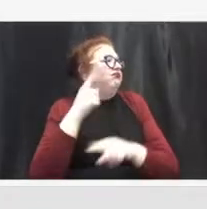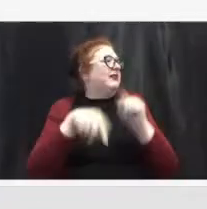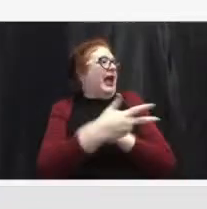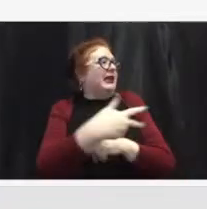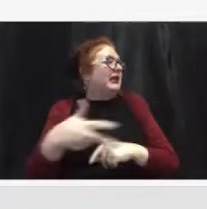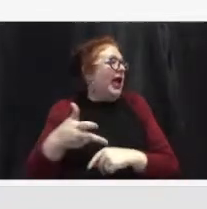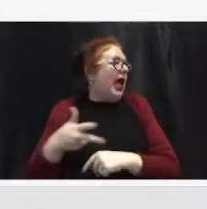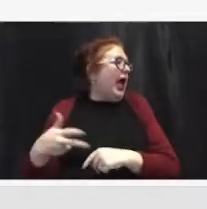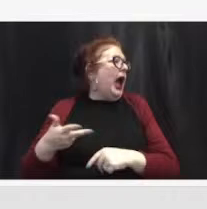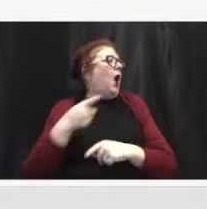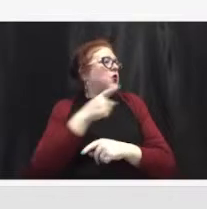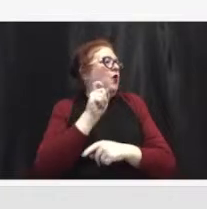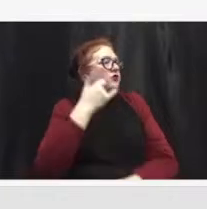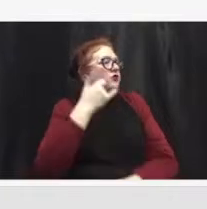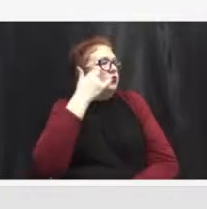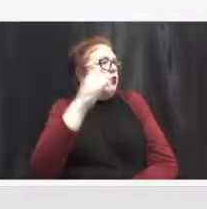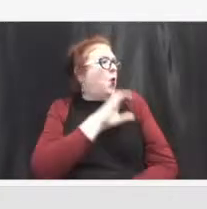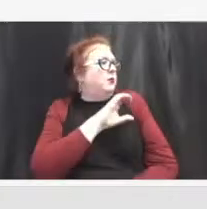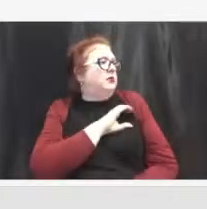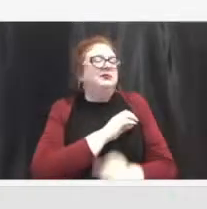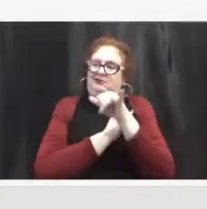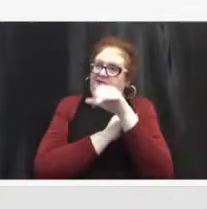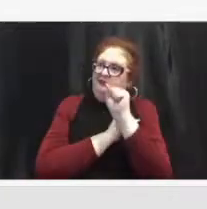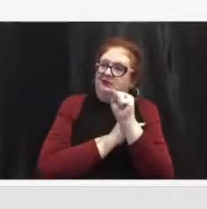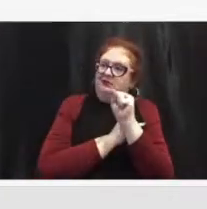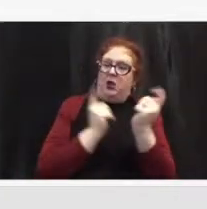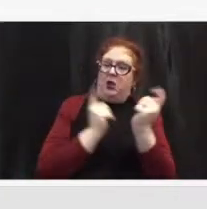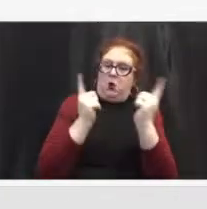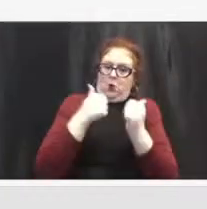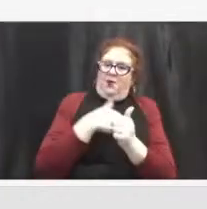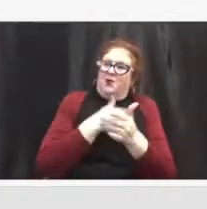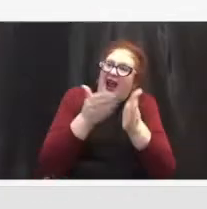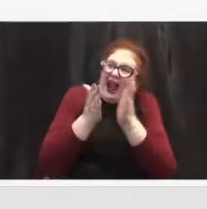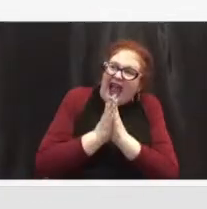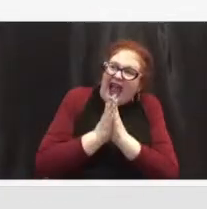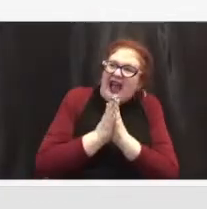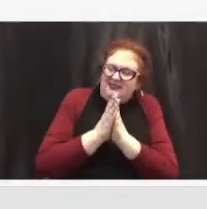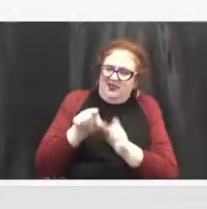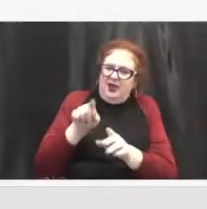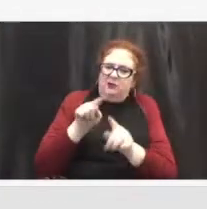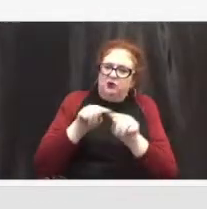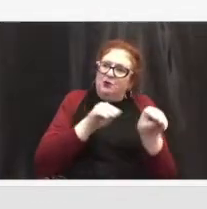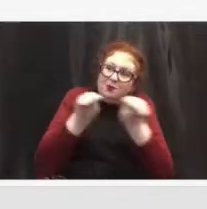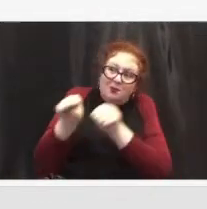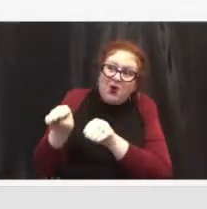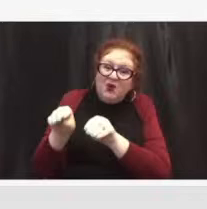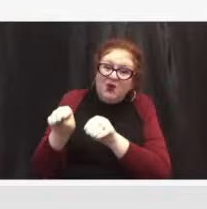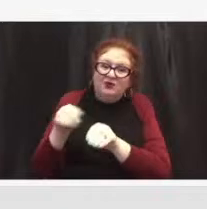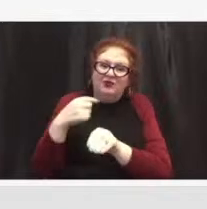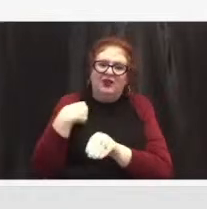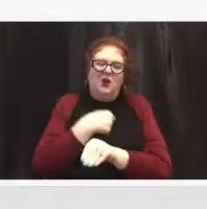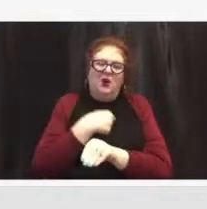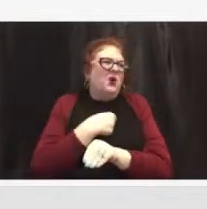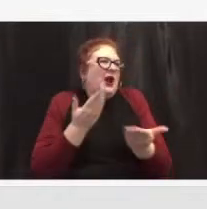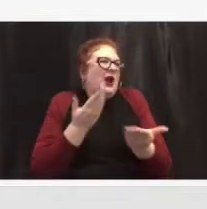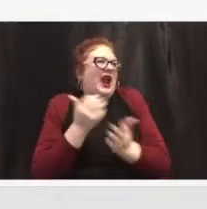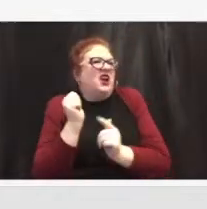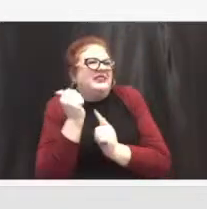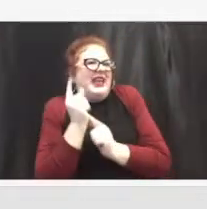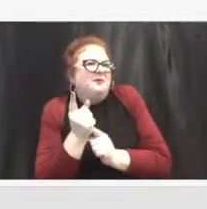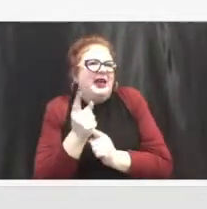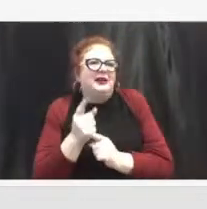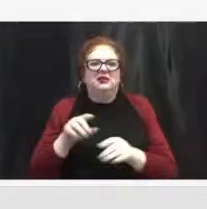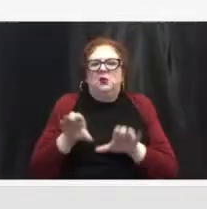the police? Yeah, that whenever we're asking them to leave or move out the way, and we're just going to be here 10 minutes. We only do this a